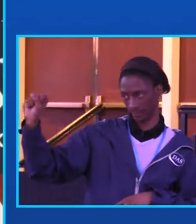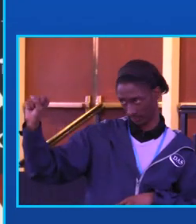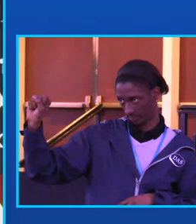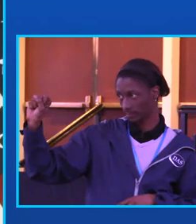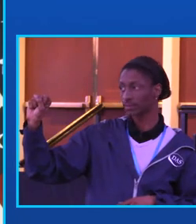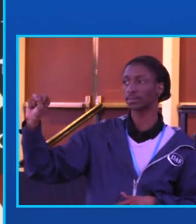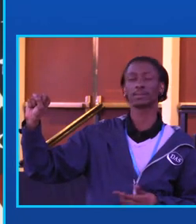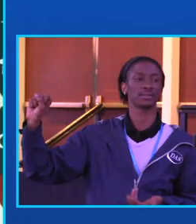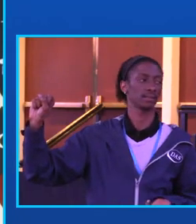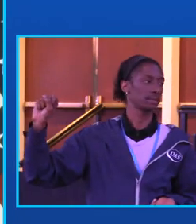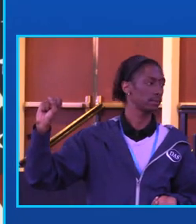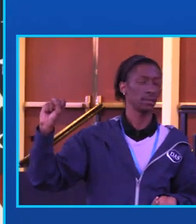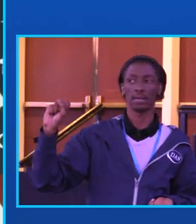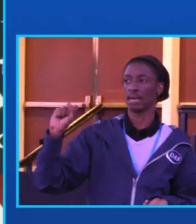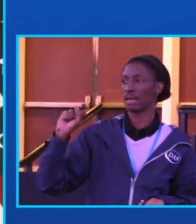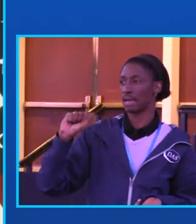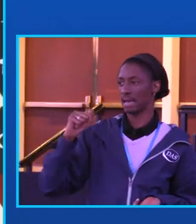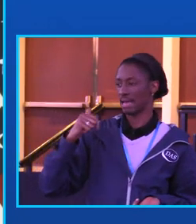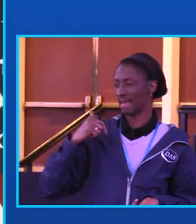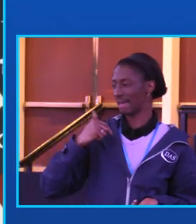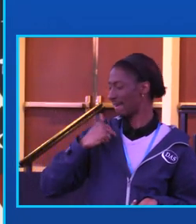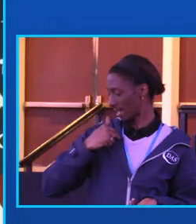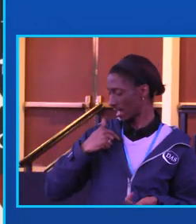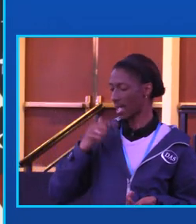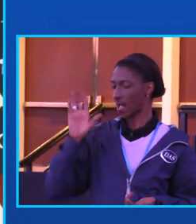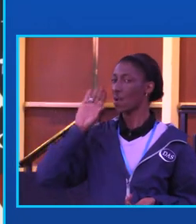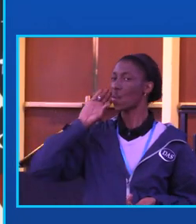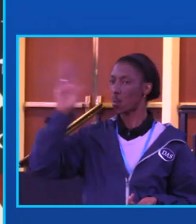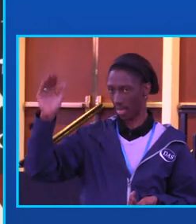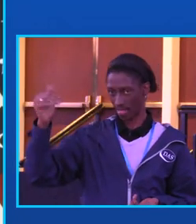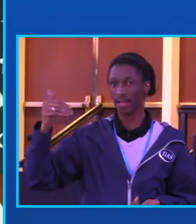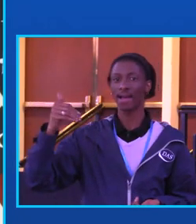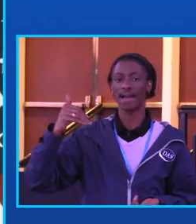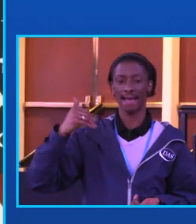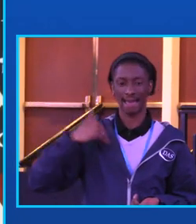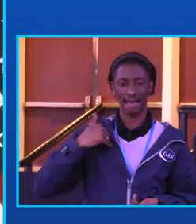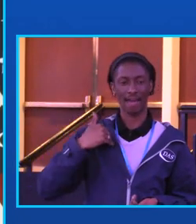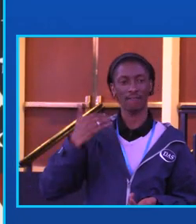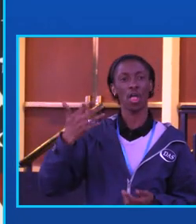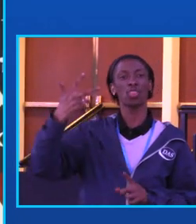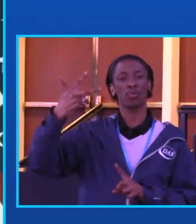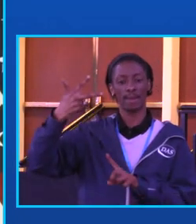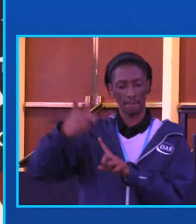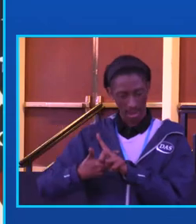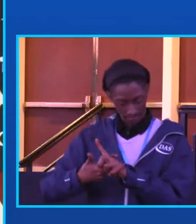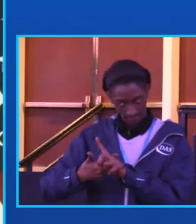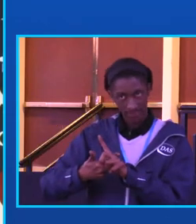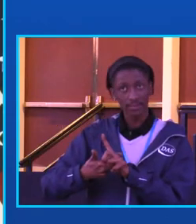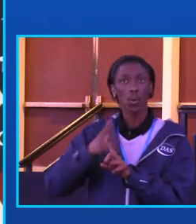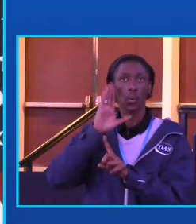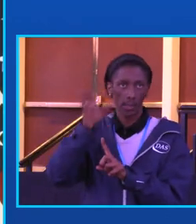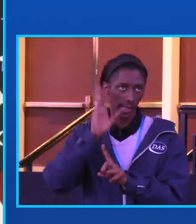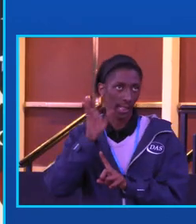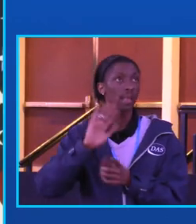I am just shy of 3 months of being an elected, the first at-large city councilor